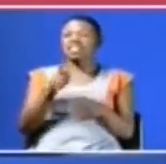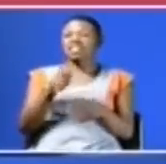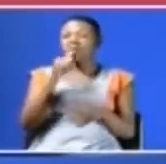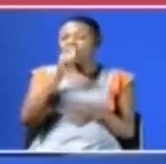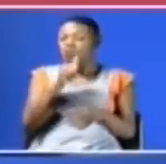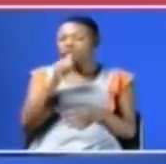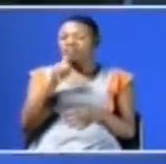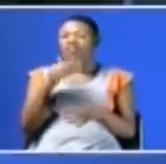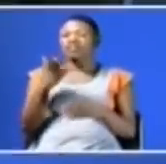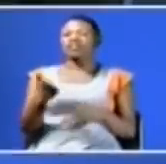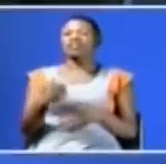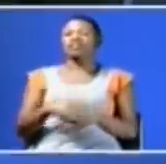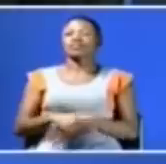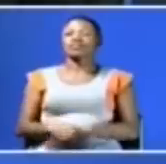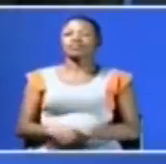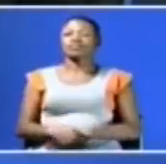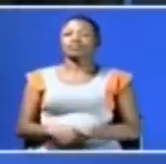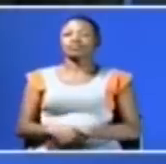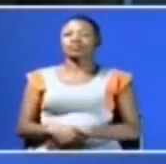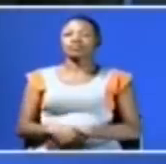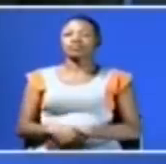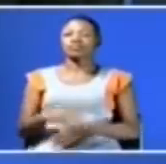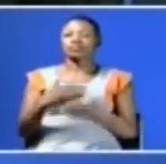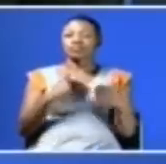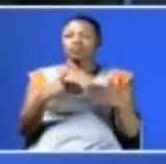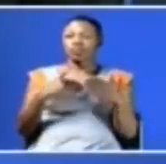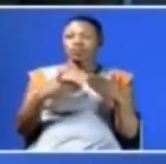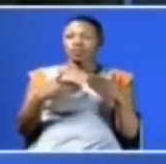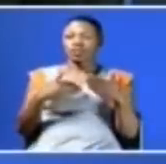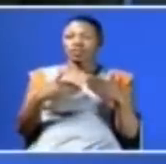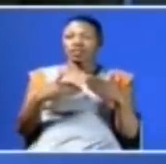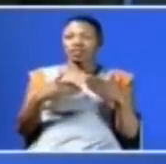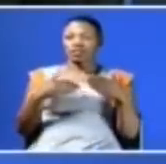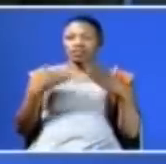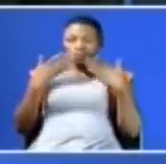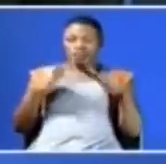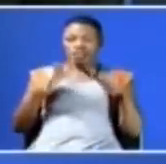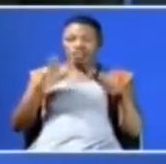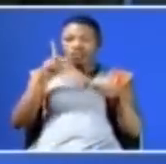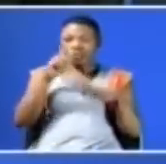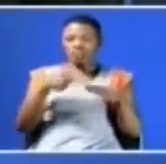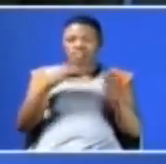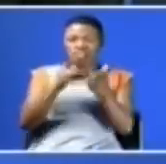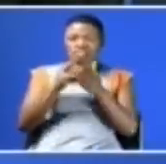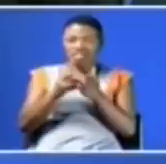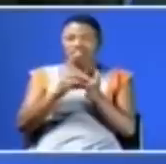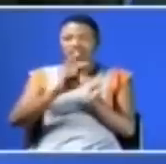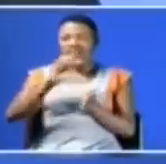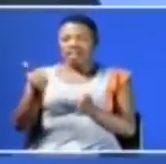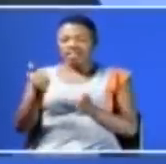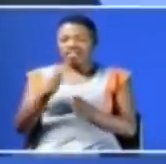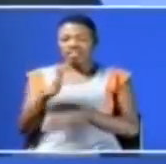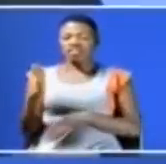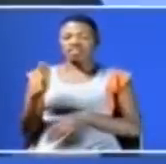actually are. Ah, so before we wrap up, we must talk about the other side. I think we've dwelt a lot on the opposition side, but